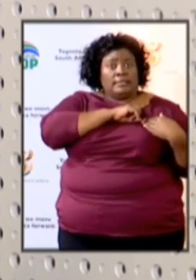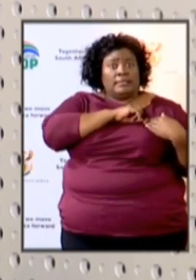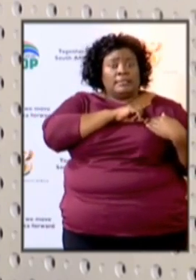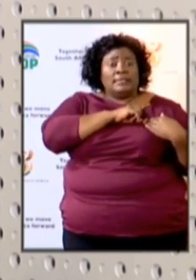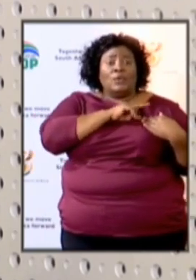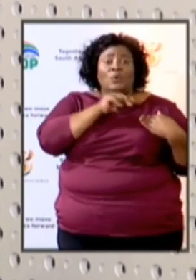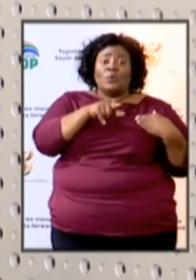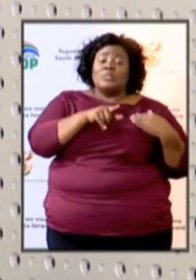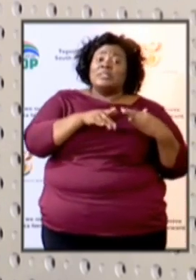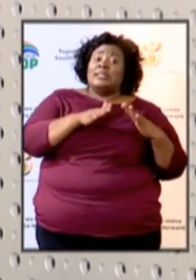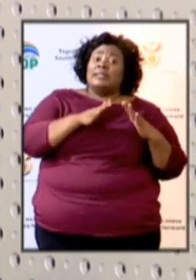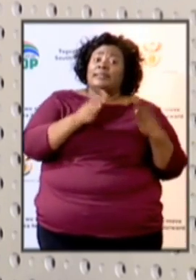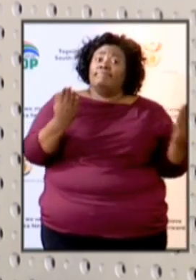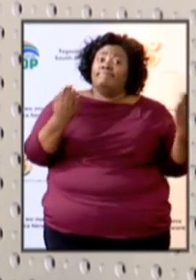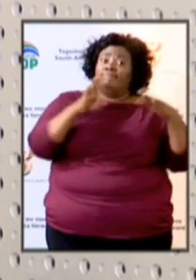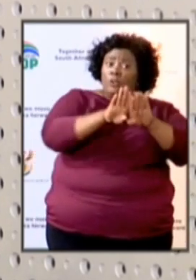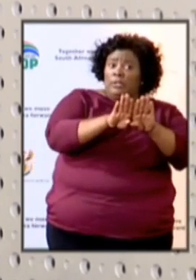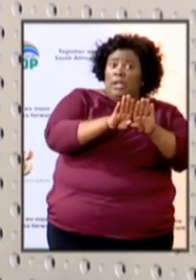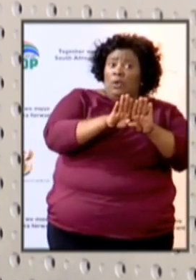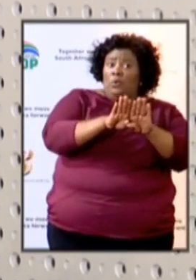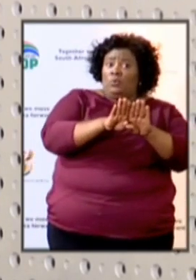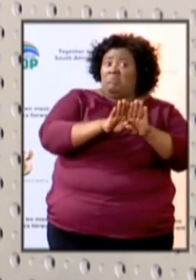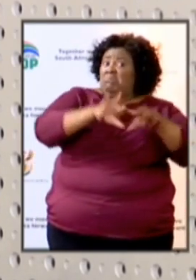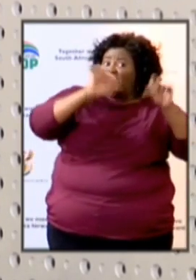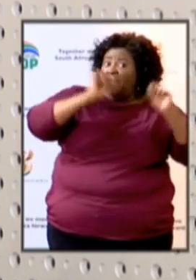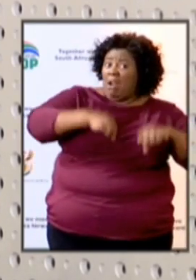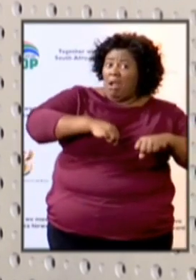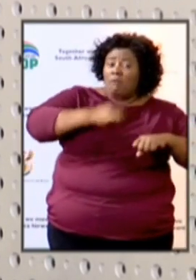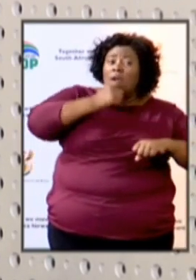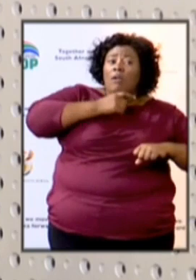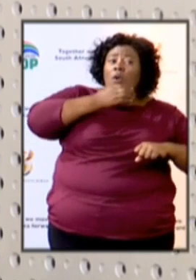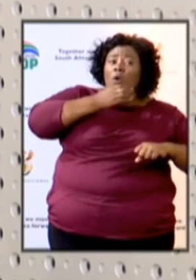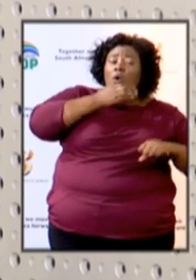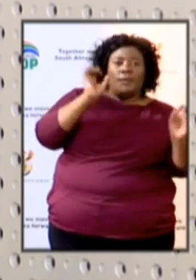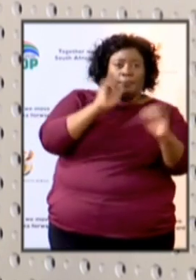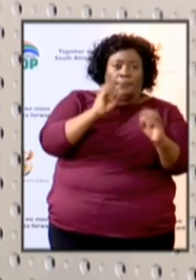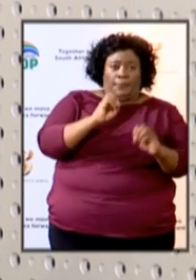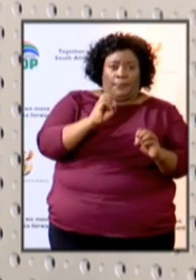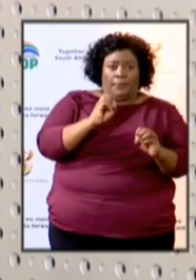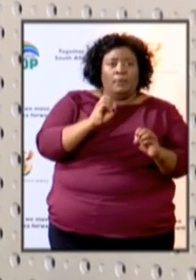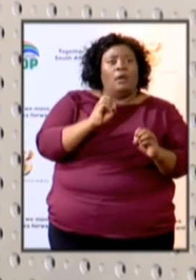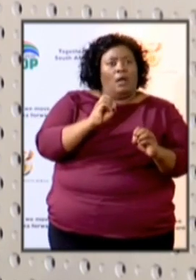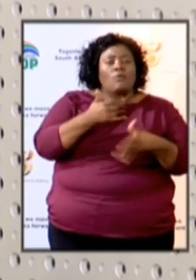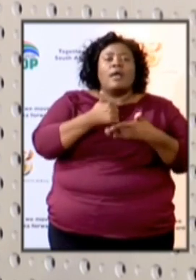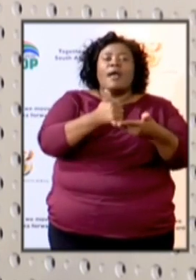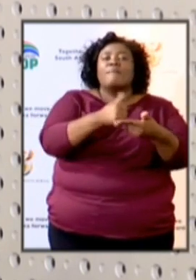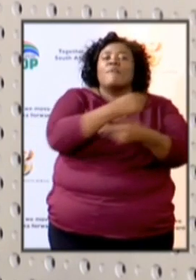lesimo se-lockdown esingabuvumeli notshwala senza ukuthi ey'bhedlela